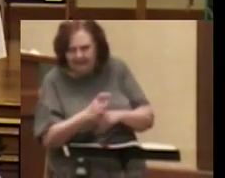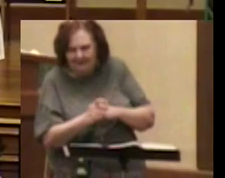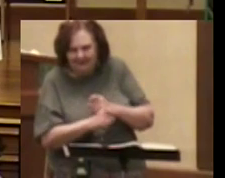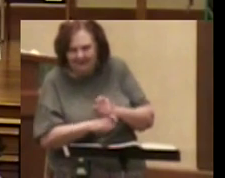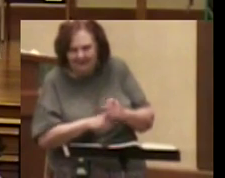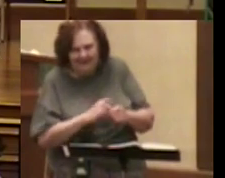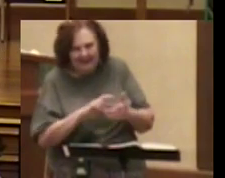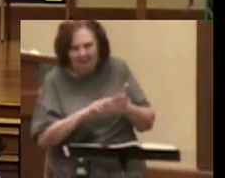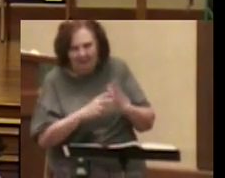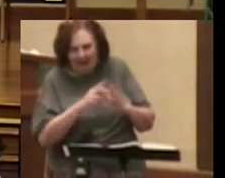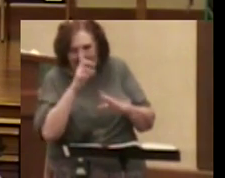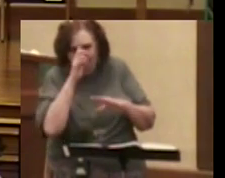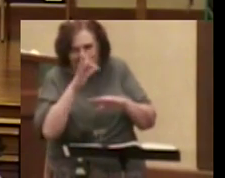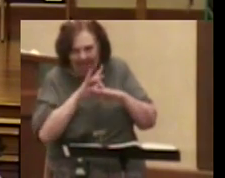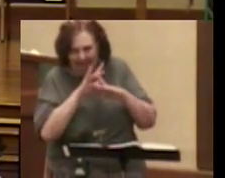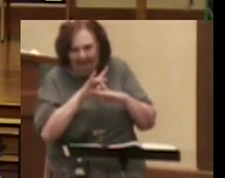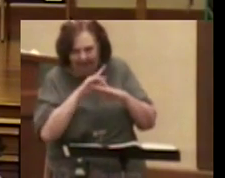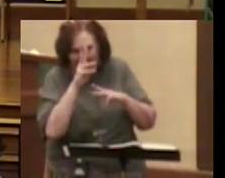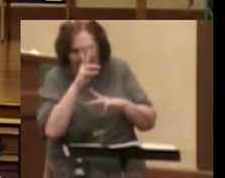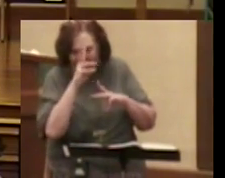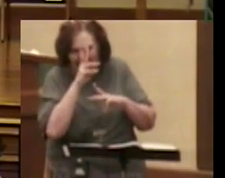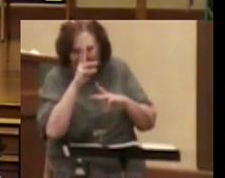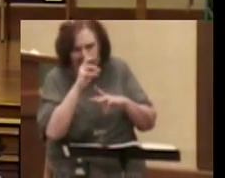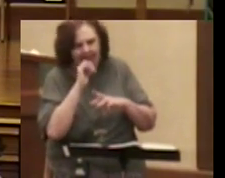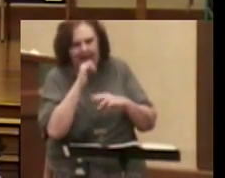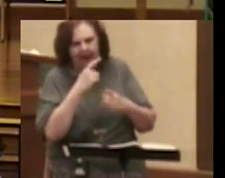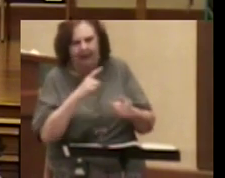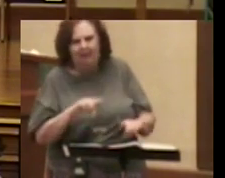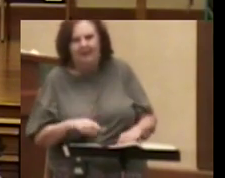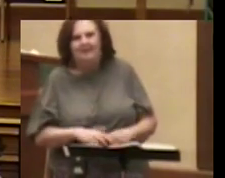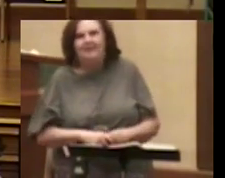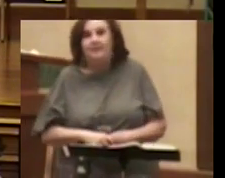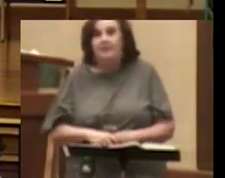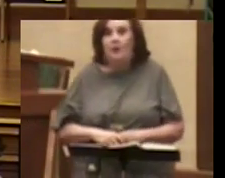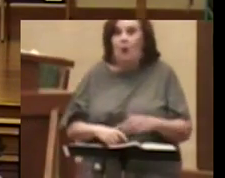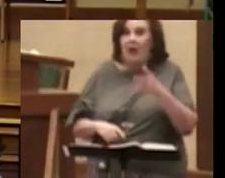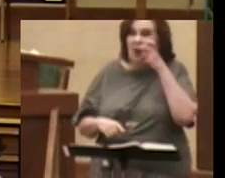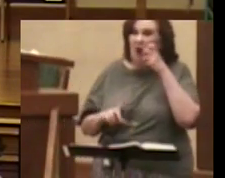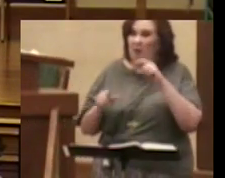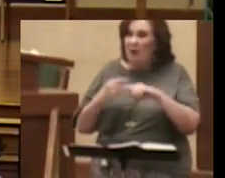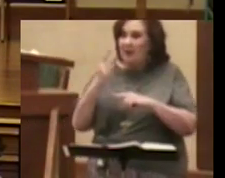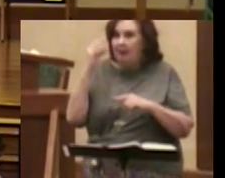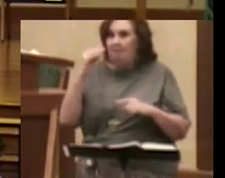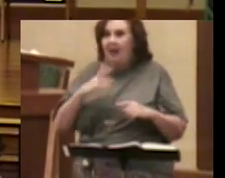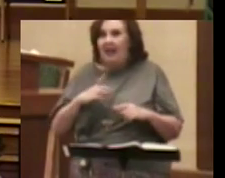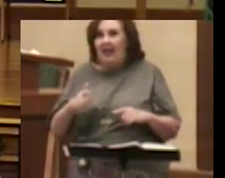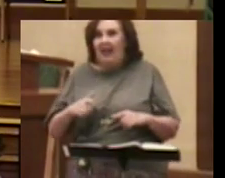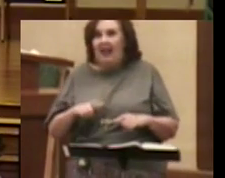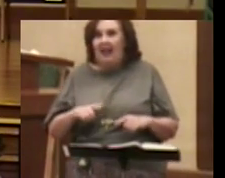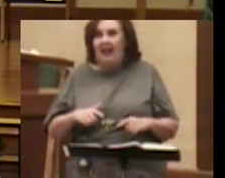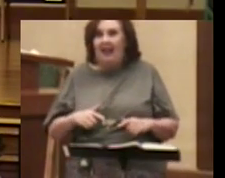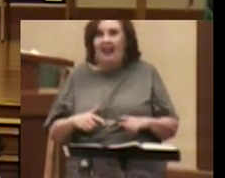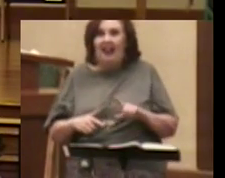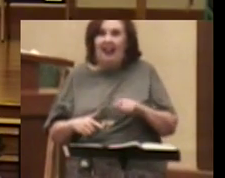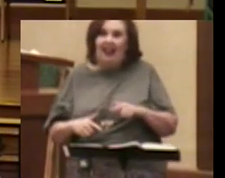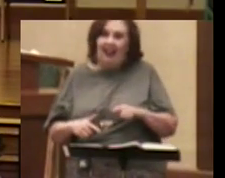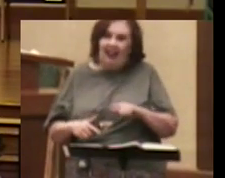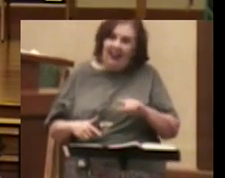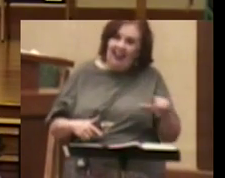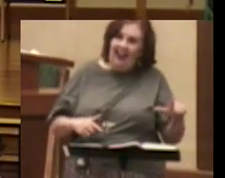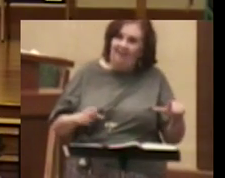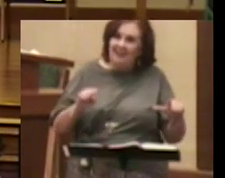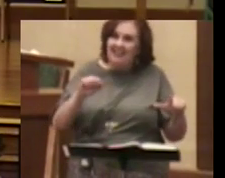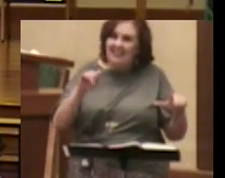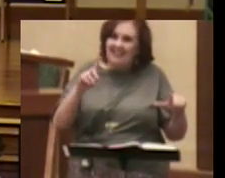Or did you hear about the man whose left side was cut off? But don't worry, he's all right now.